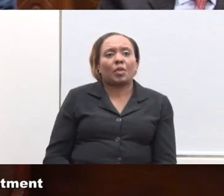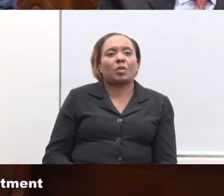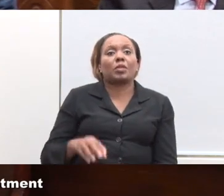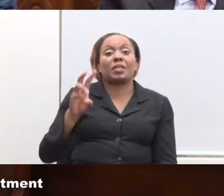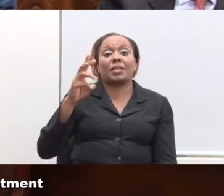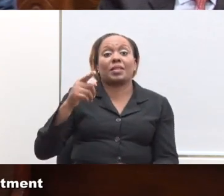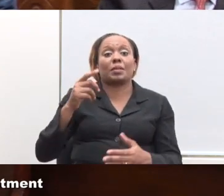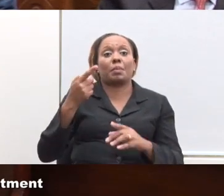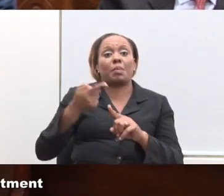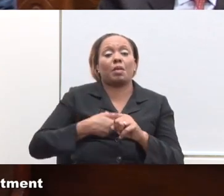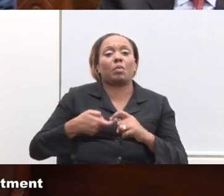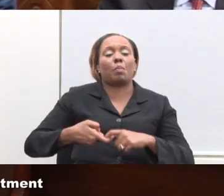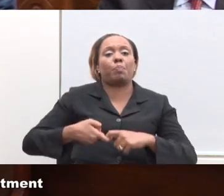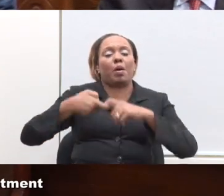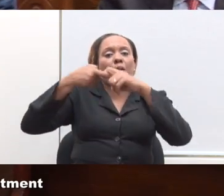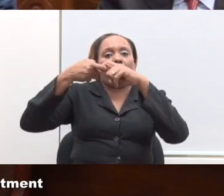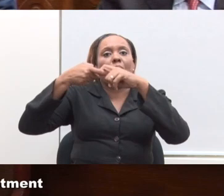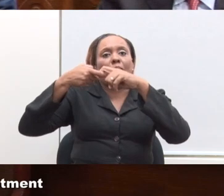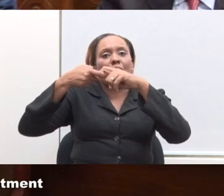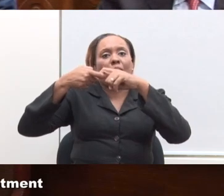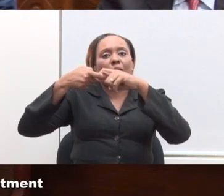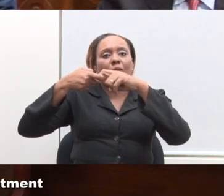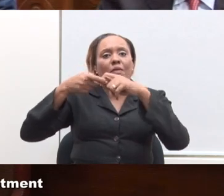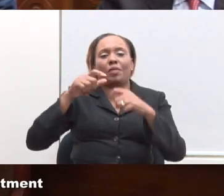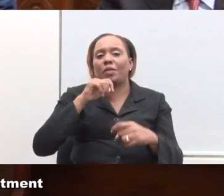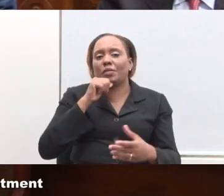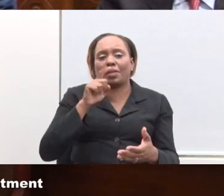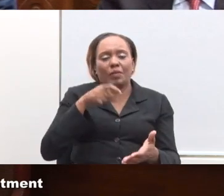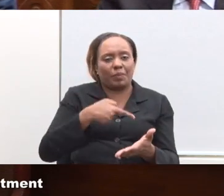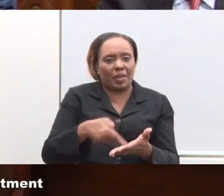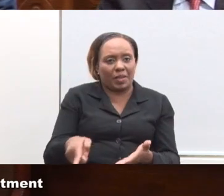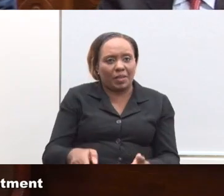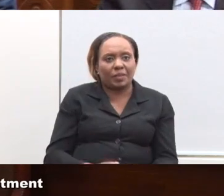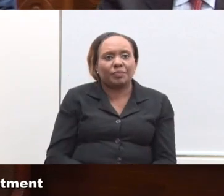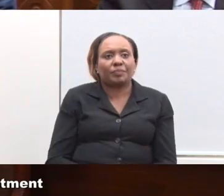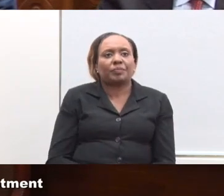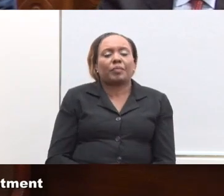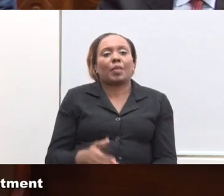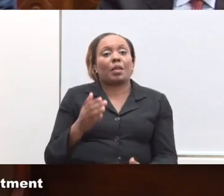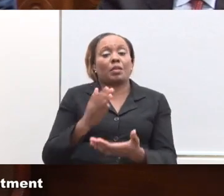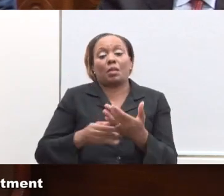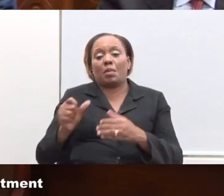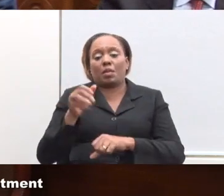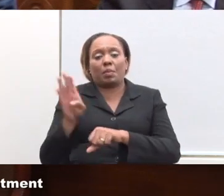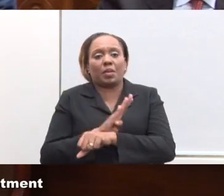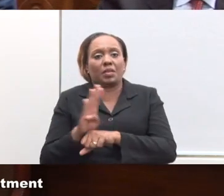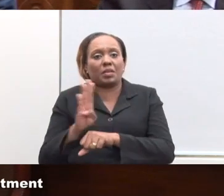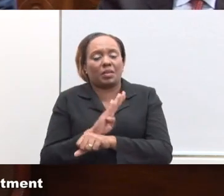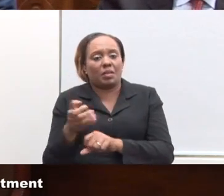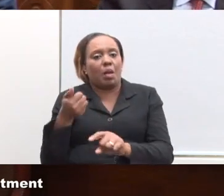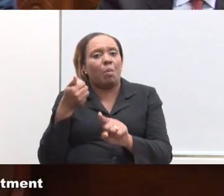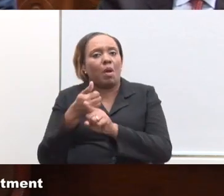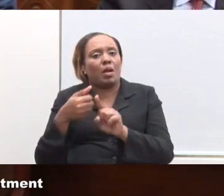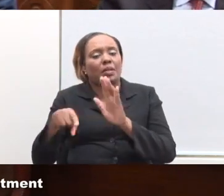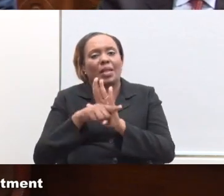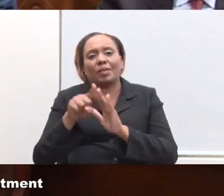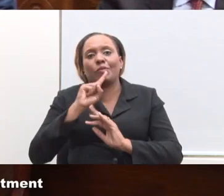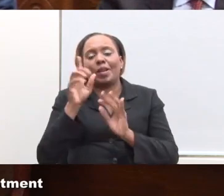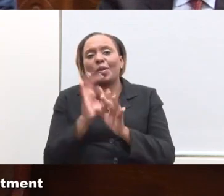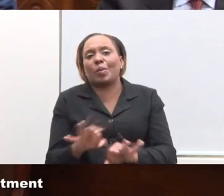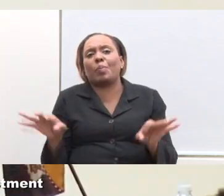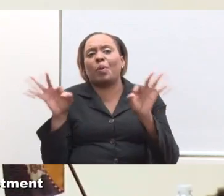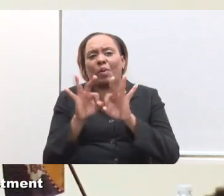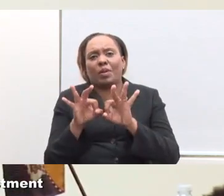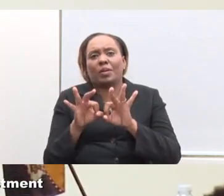for those people who will lose their jobs or those people whose businesses are affected is absolutely critical,